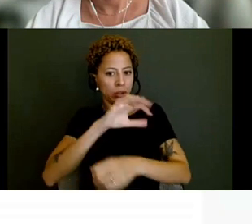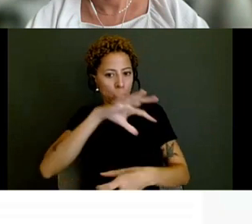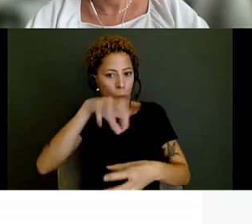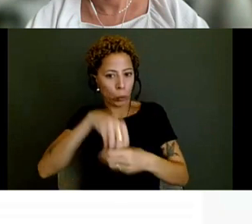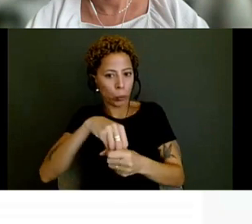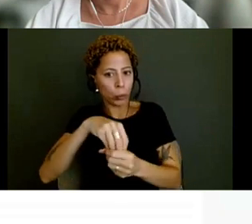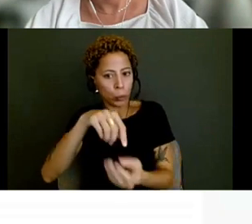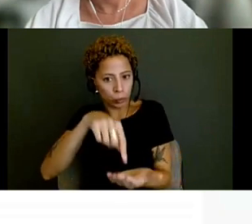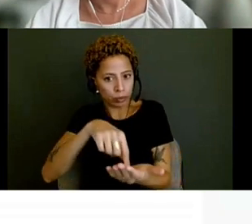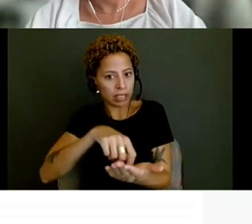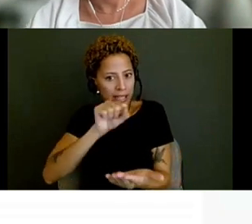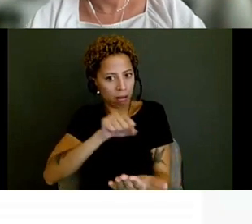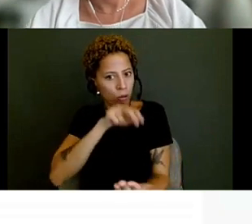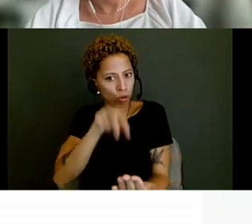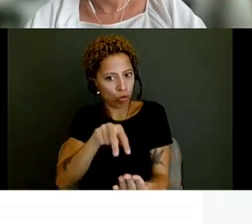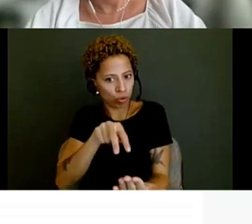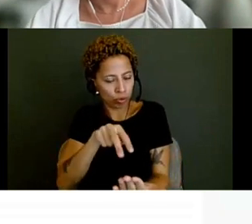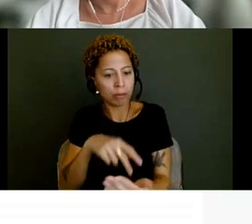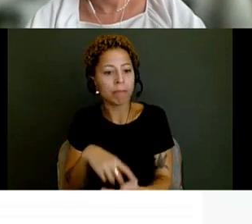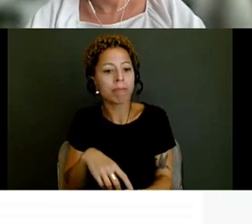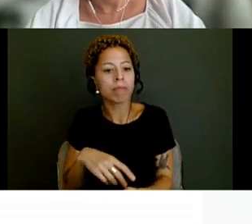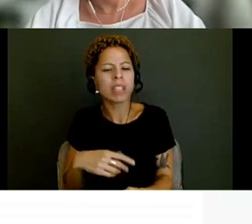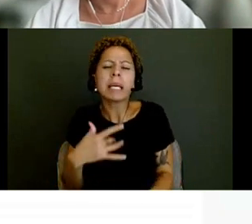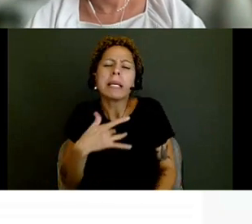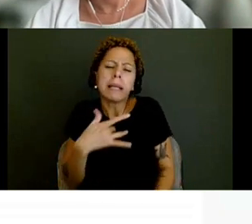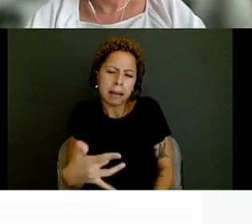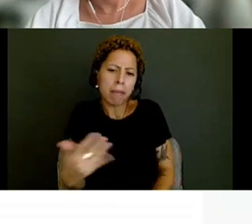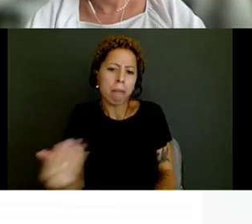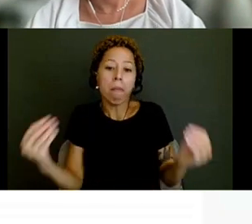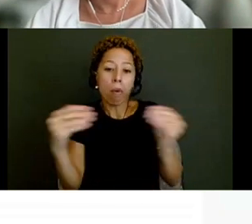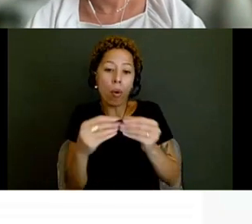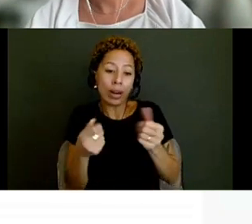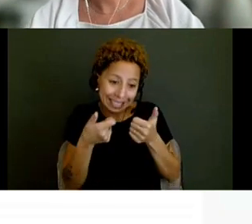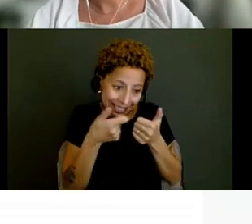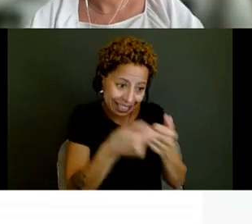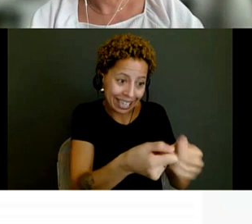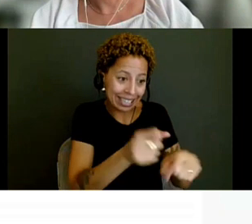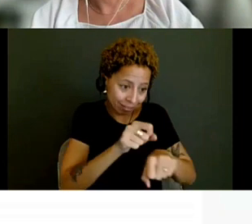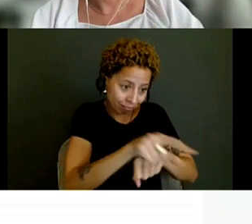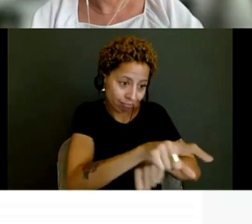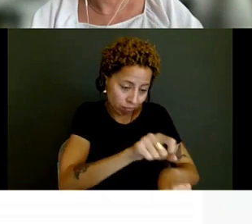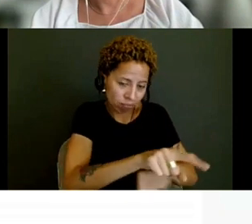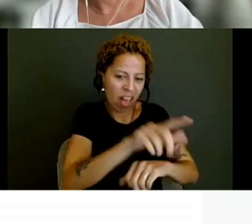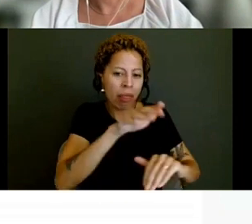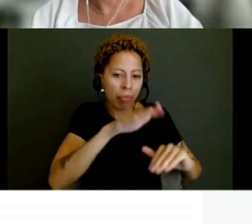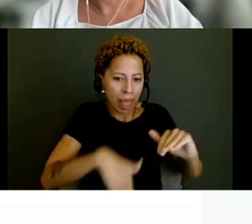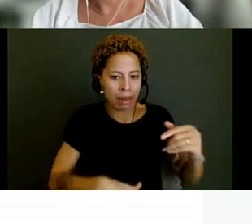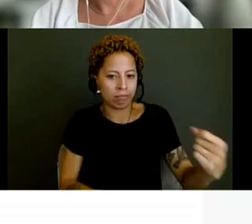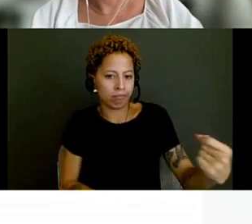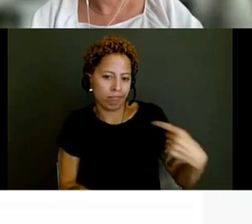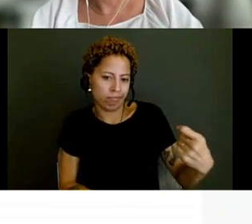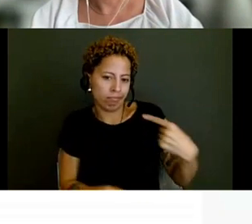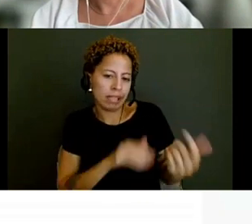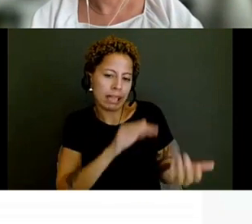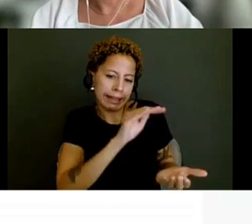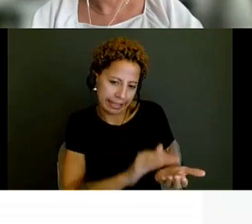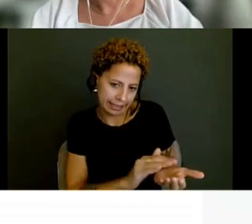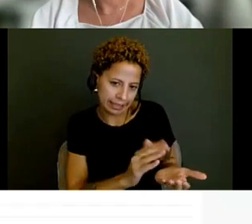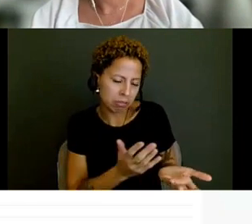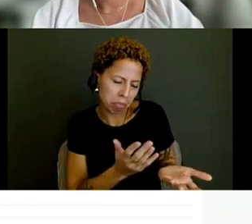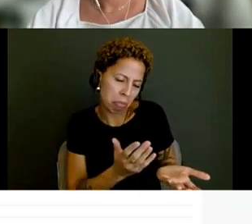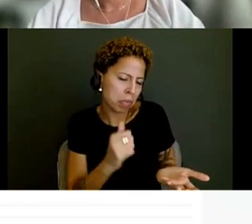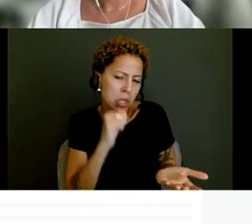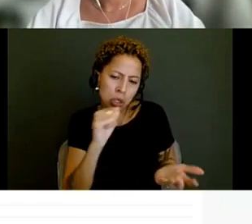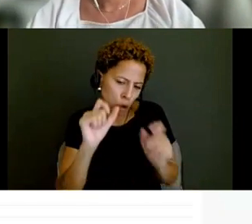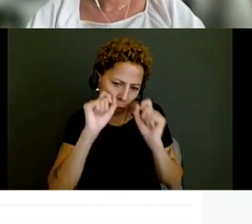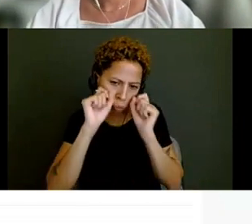you can see, more texts tend to go out than come in. This is not surprising, but I